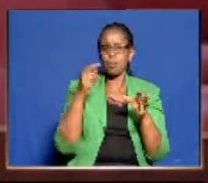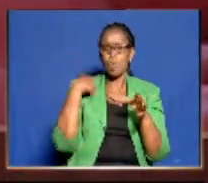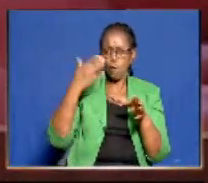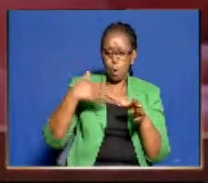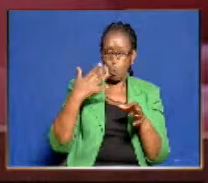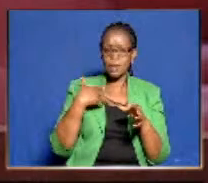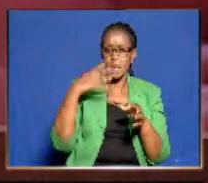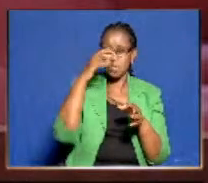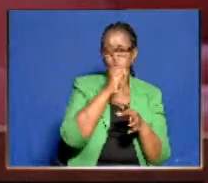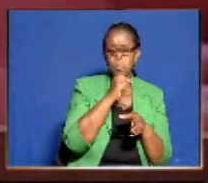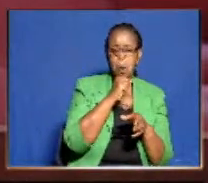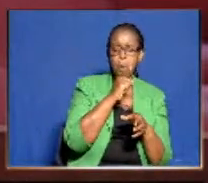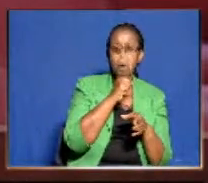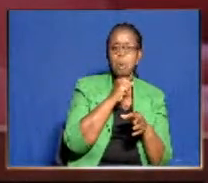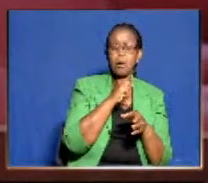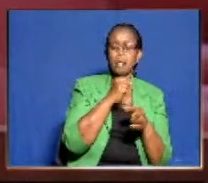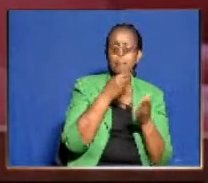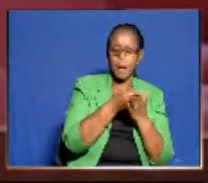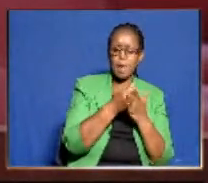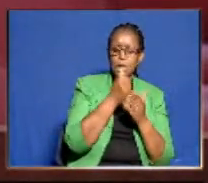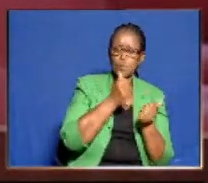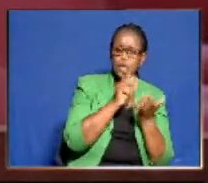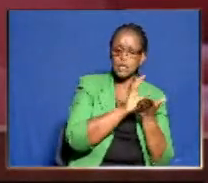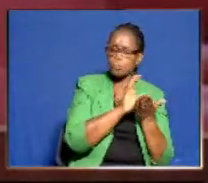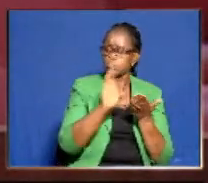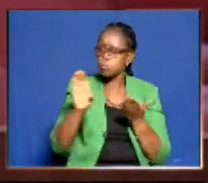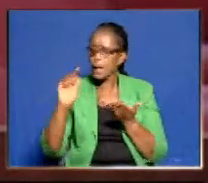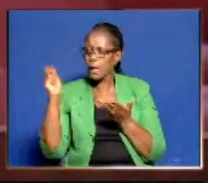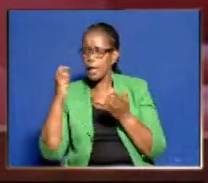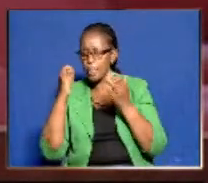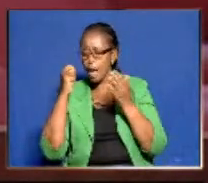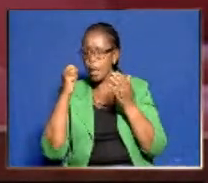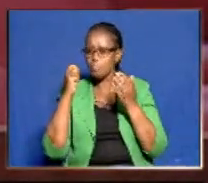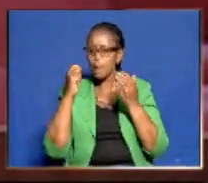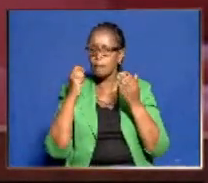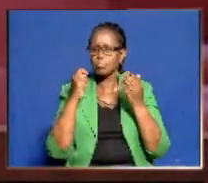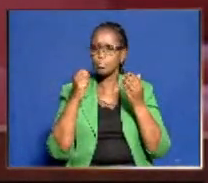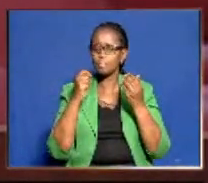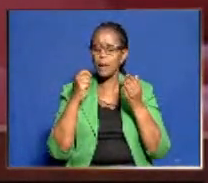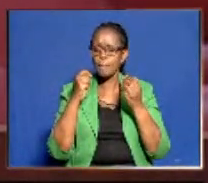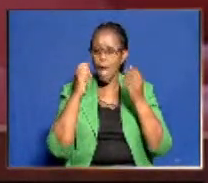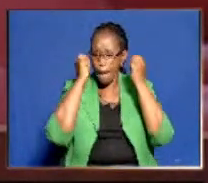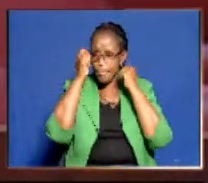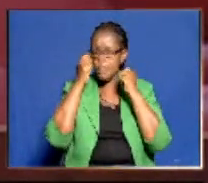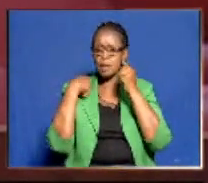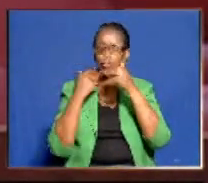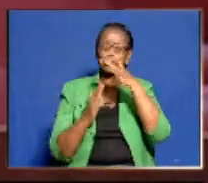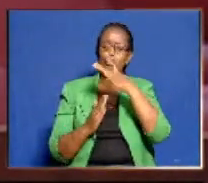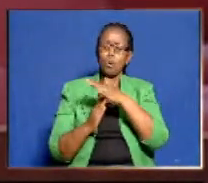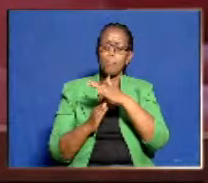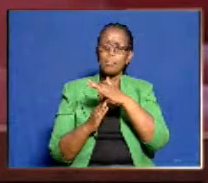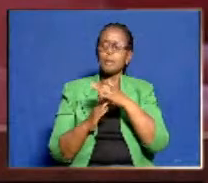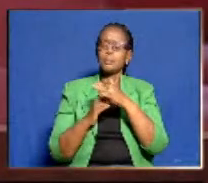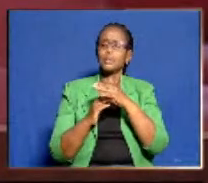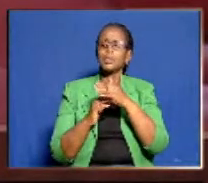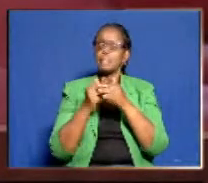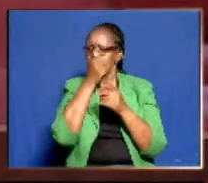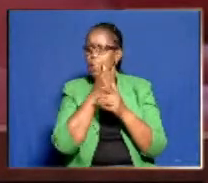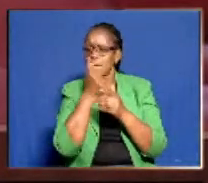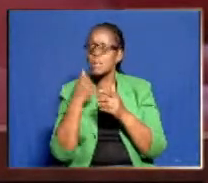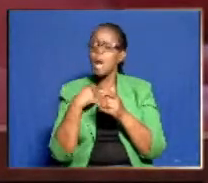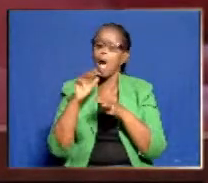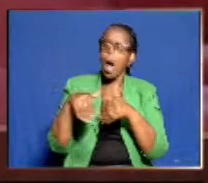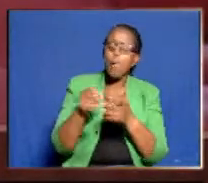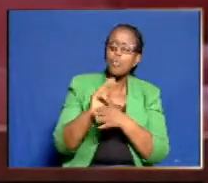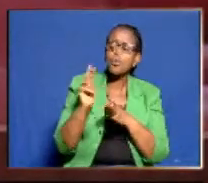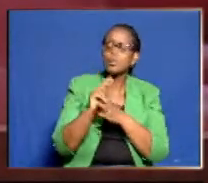Army is a top secret, and therefore we don't know how to spend it. Having had an opportunity, Honorable Speaker, to go to some of the institutions,